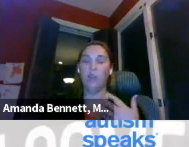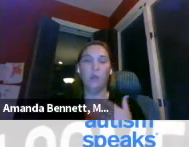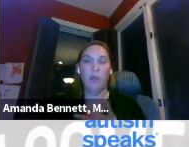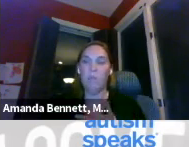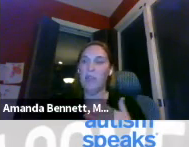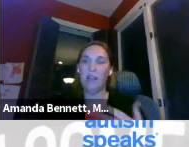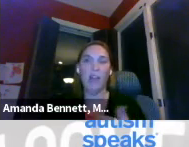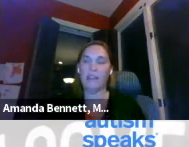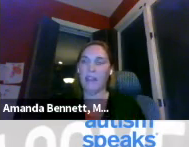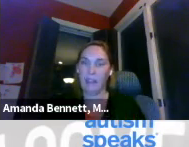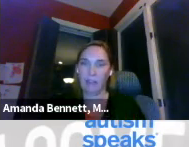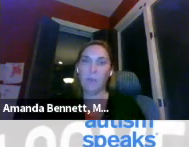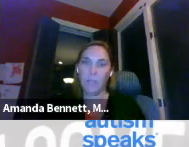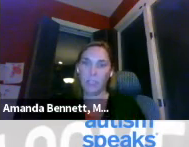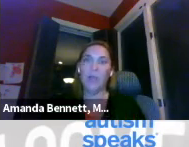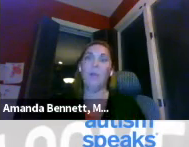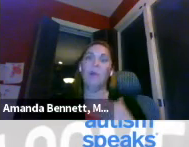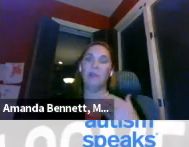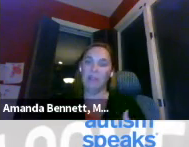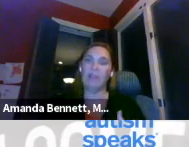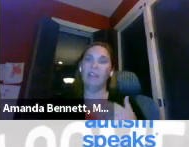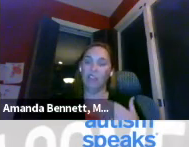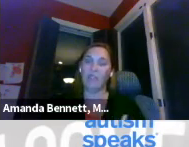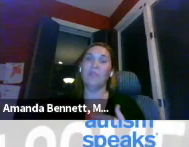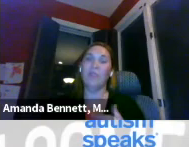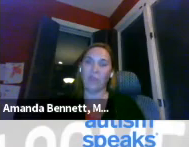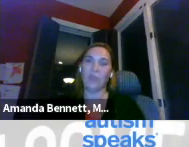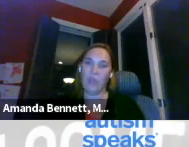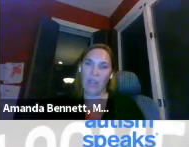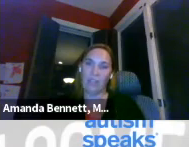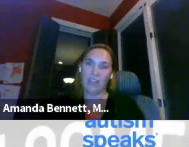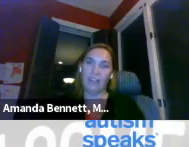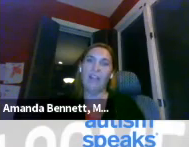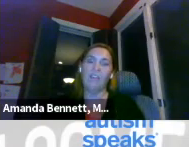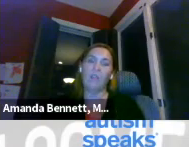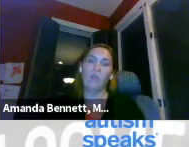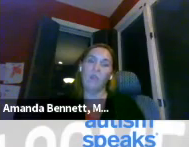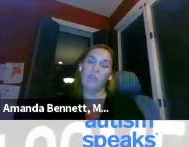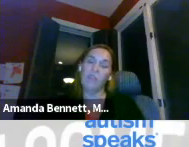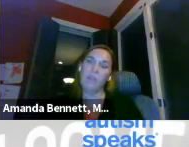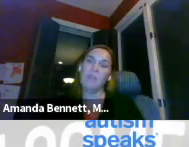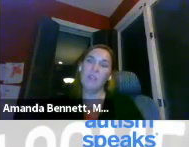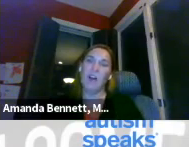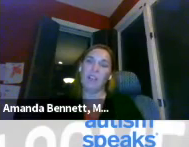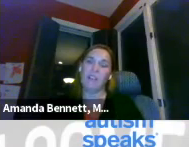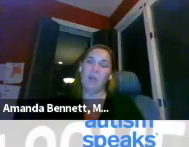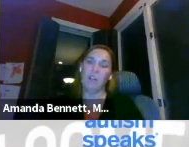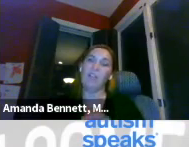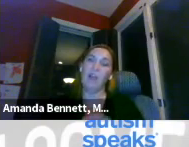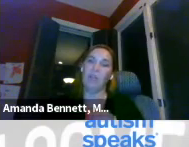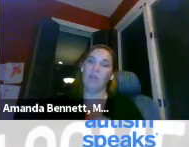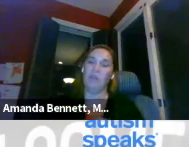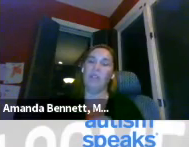children who never had delays in speech, but still struggled with social communication. So the symptoms of autism